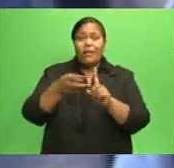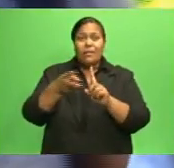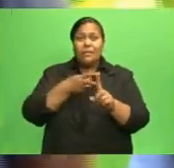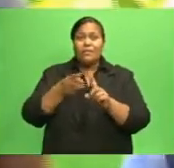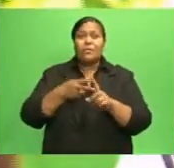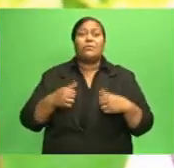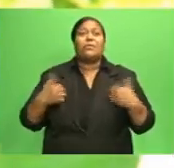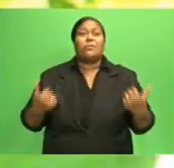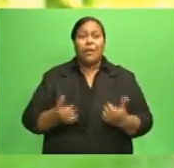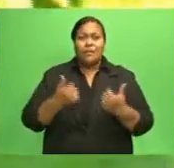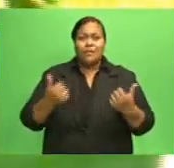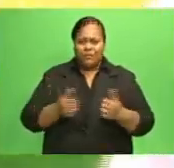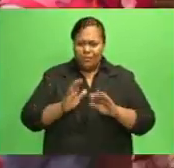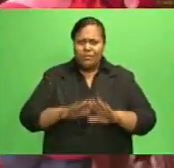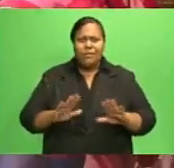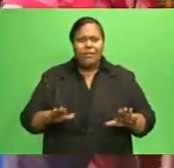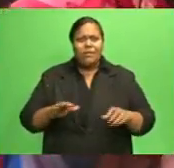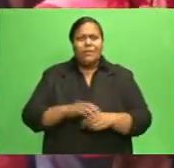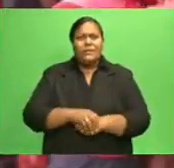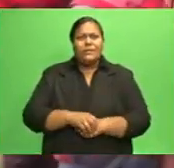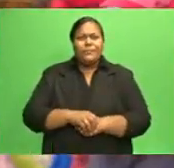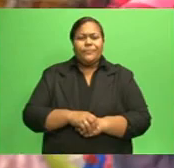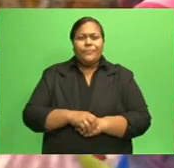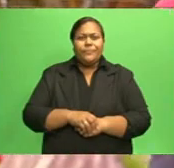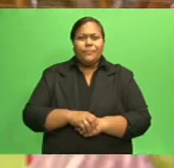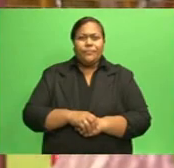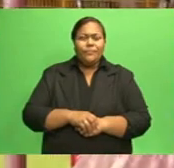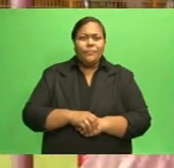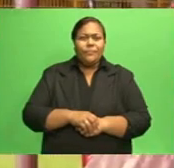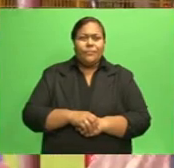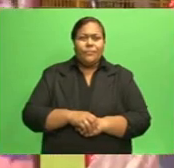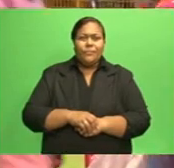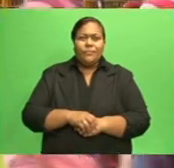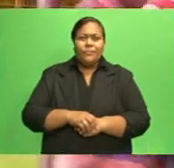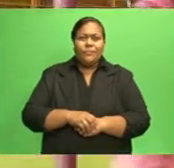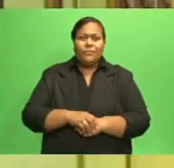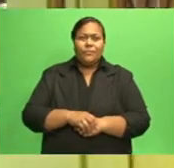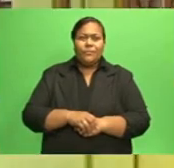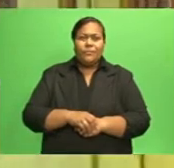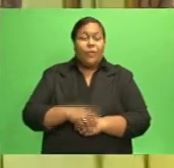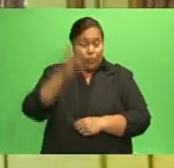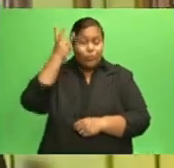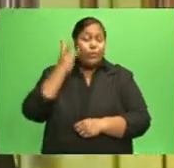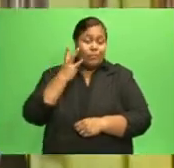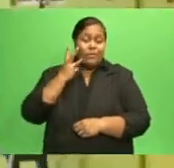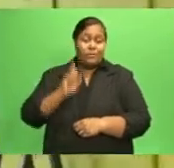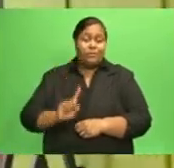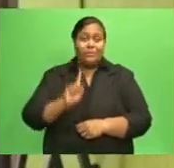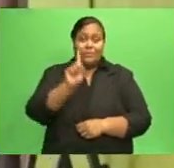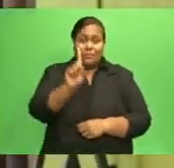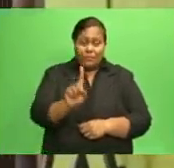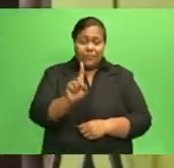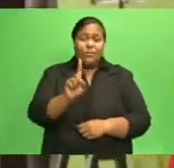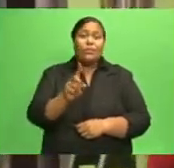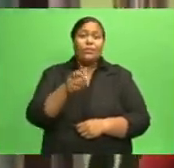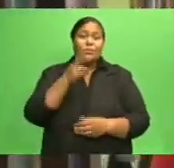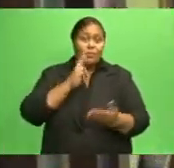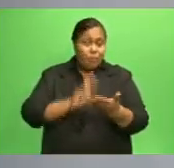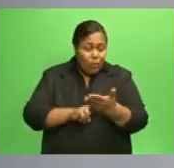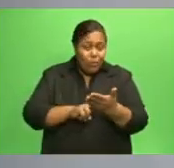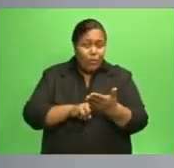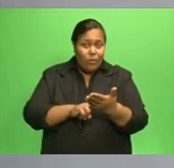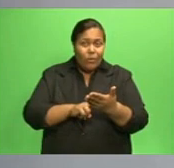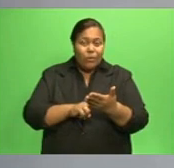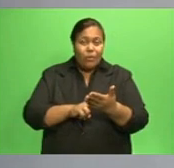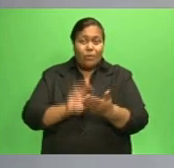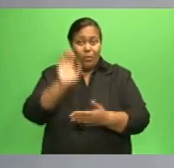both come in. So whilst people may say that the number of females have reported, domestic violence